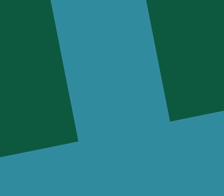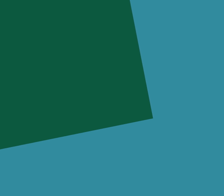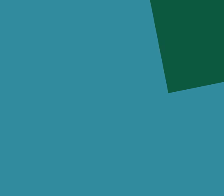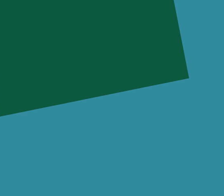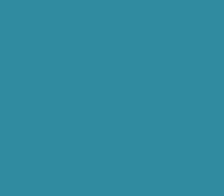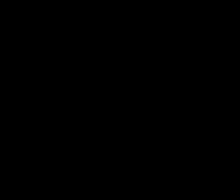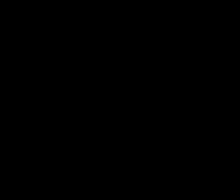I'll